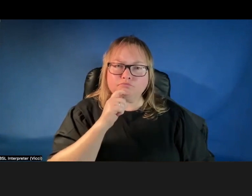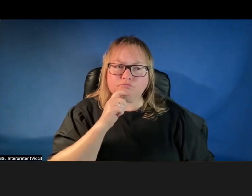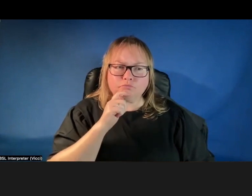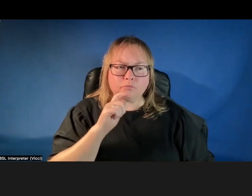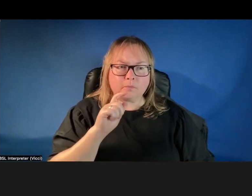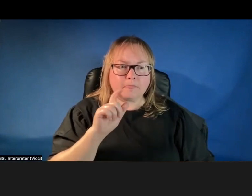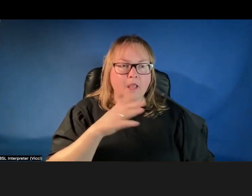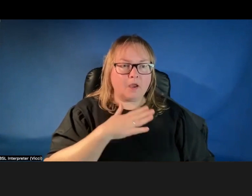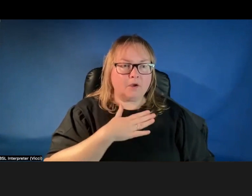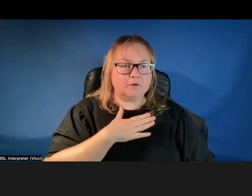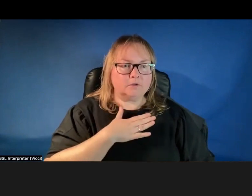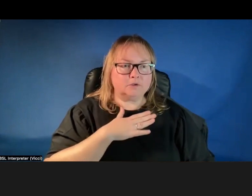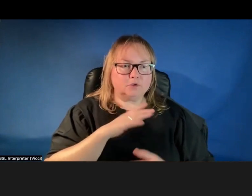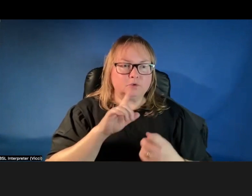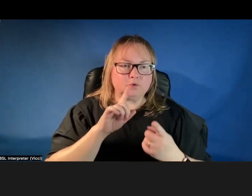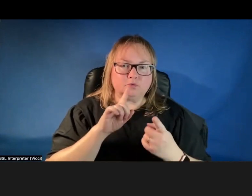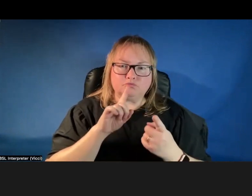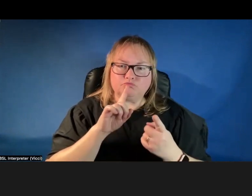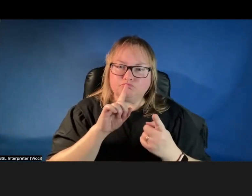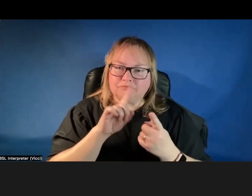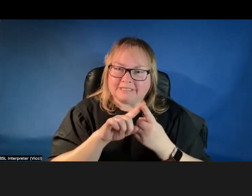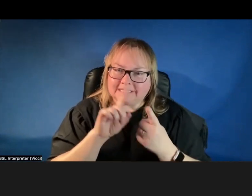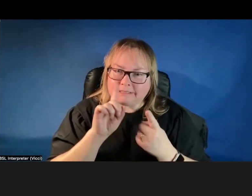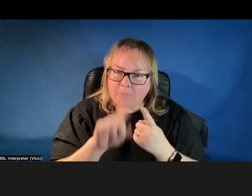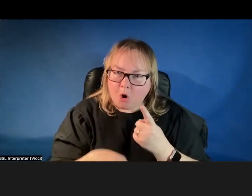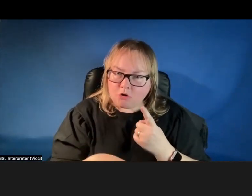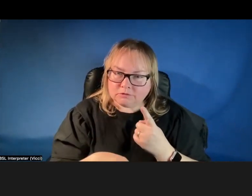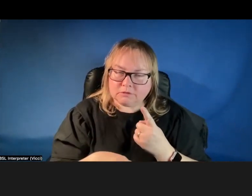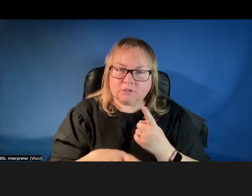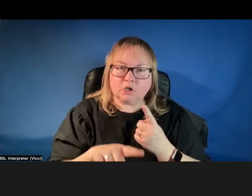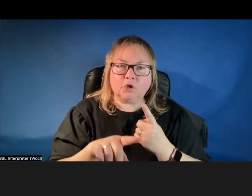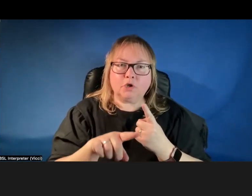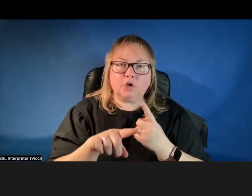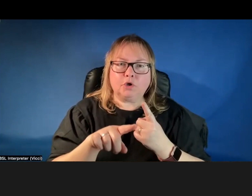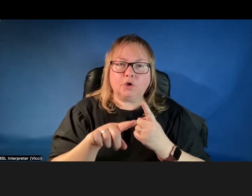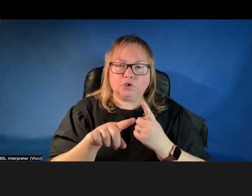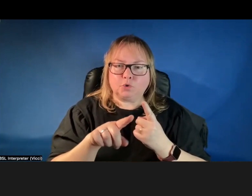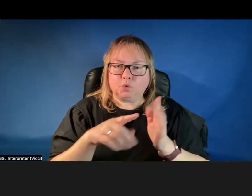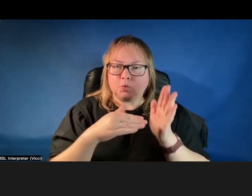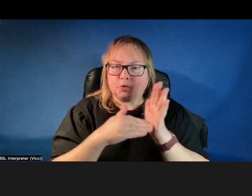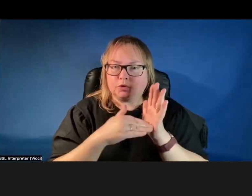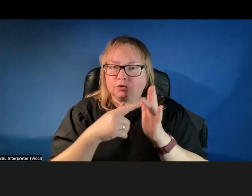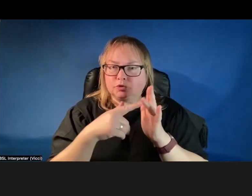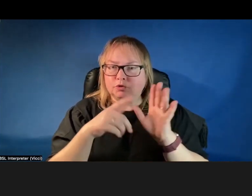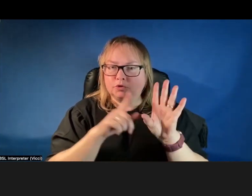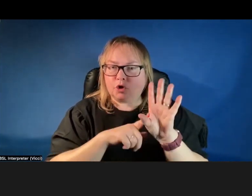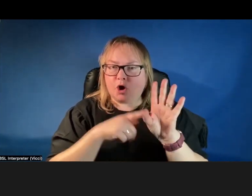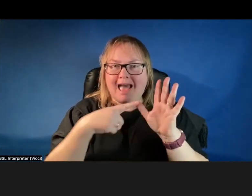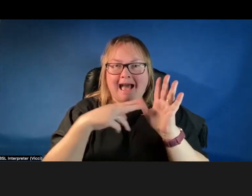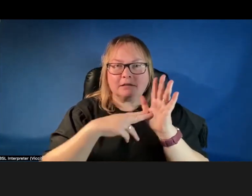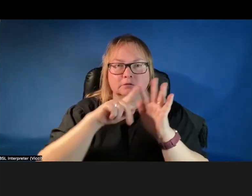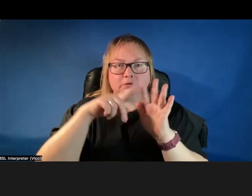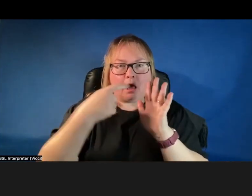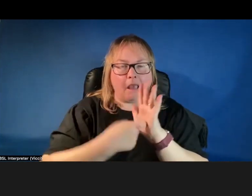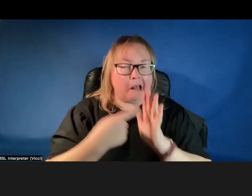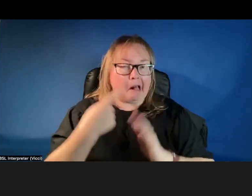what Zayanda has said about cognitive fatigue, putting in a place where thoughts are fragmented,